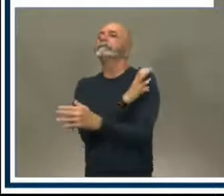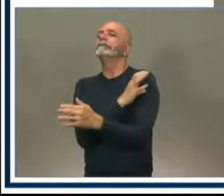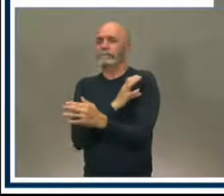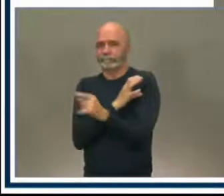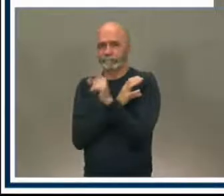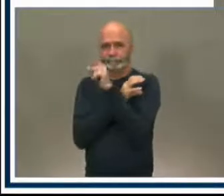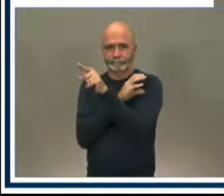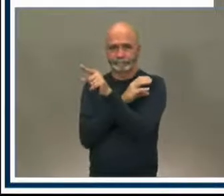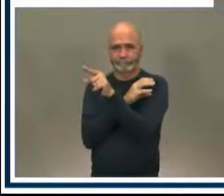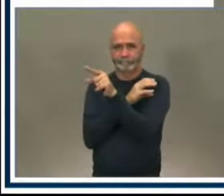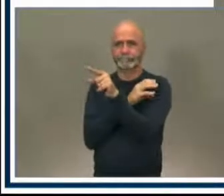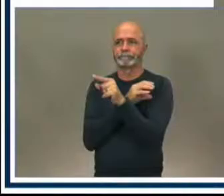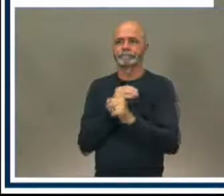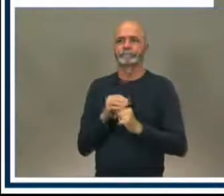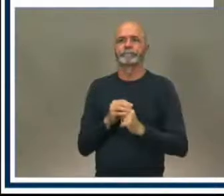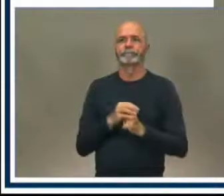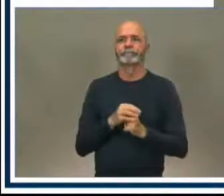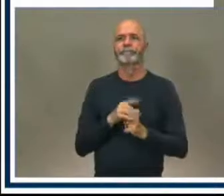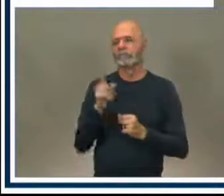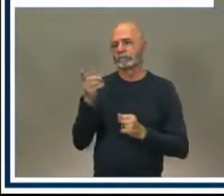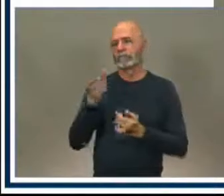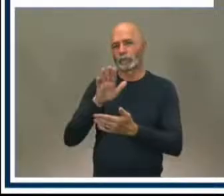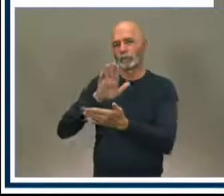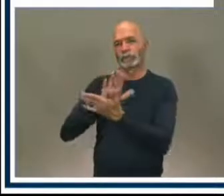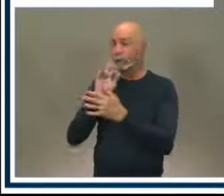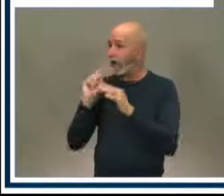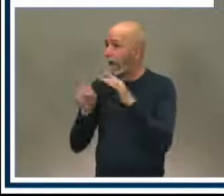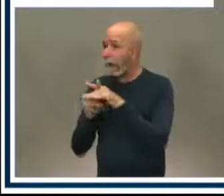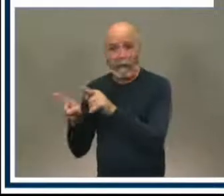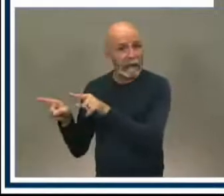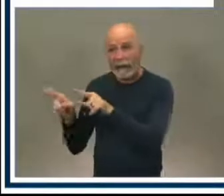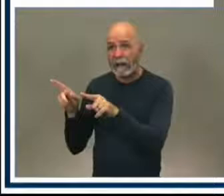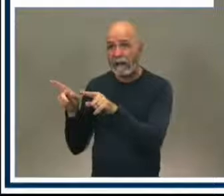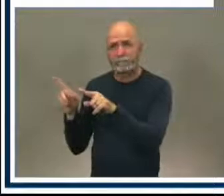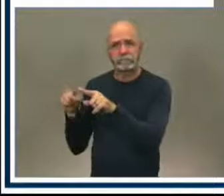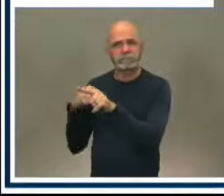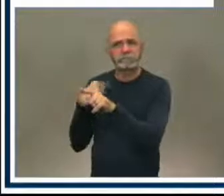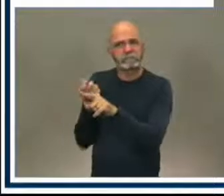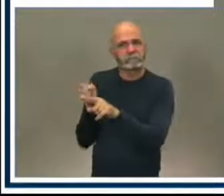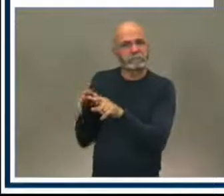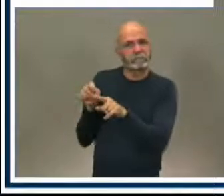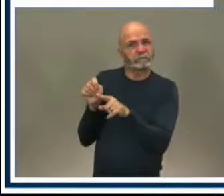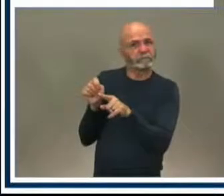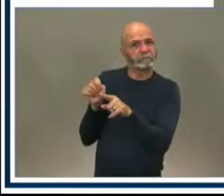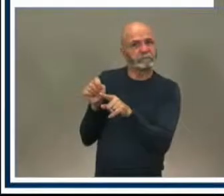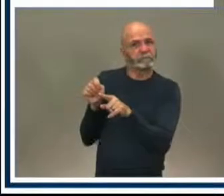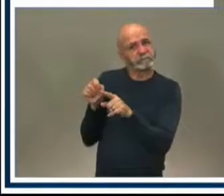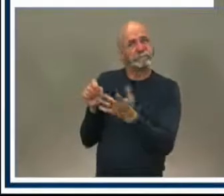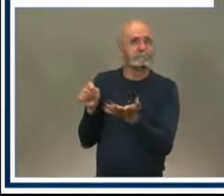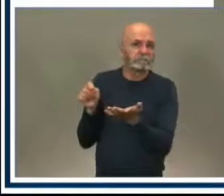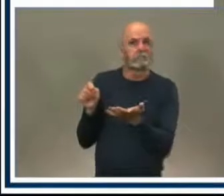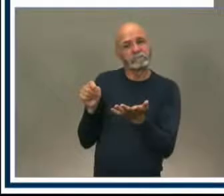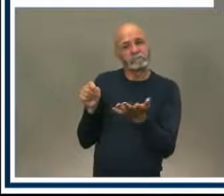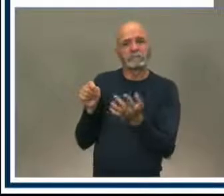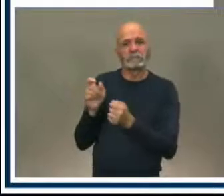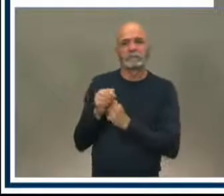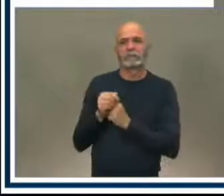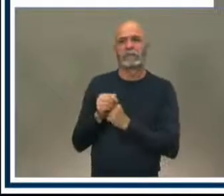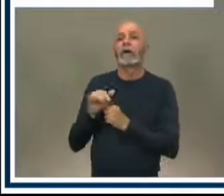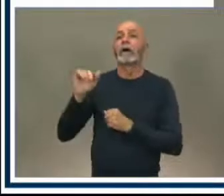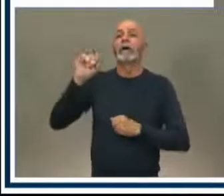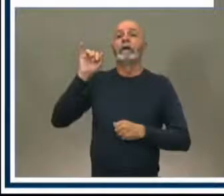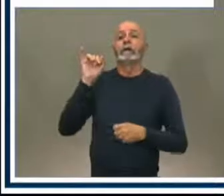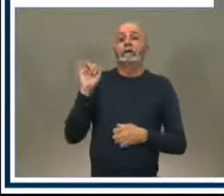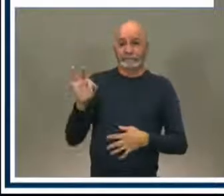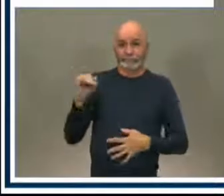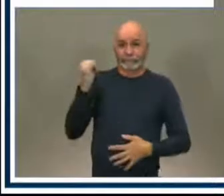as we've had cases in schools since September. When one of our responses, when we have supporting individual